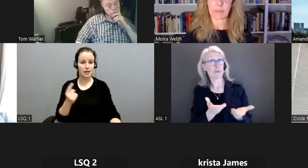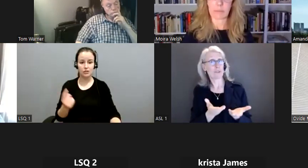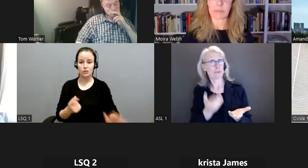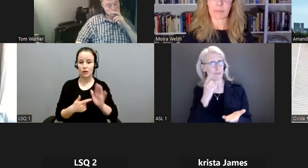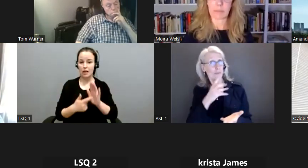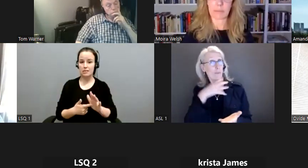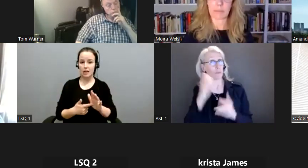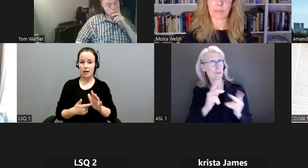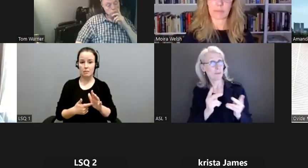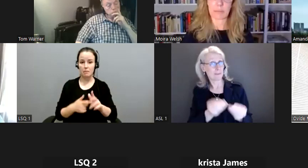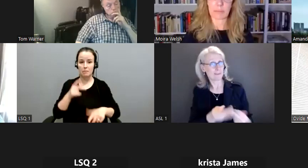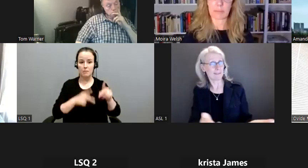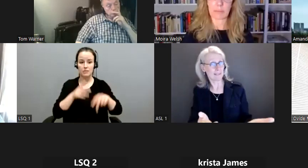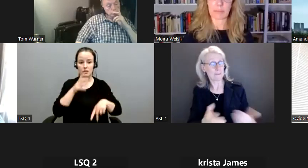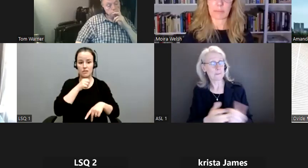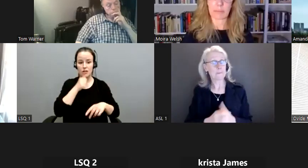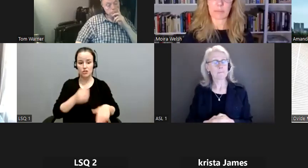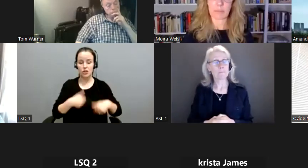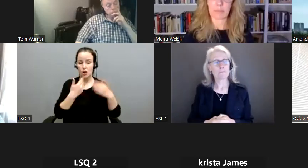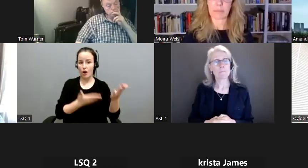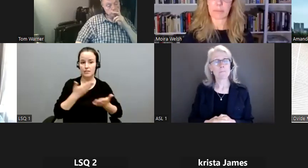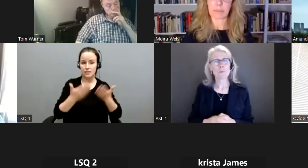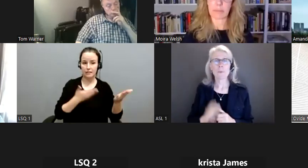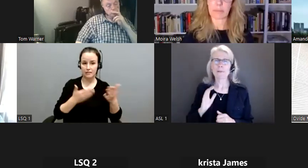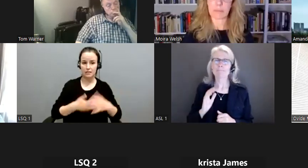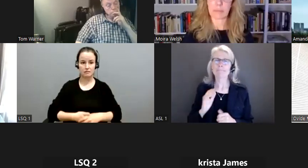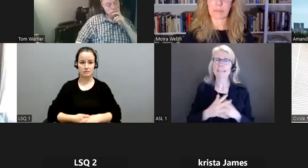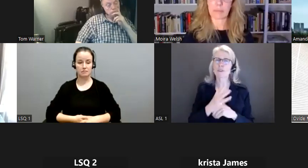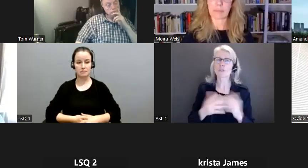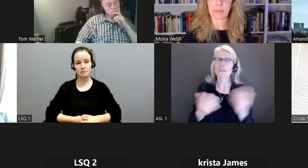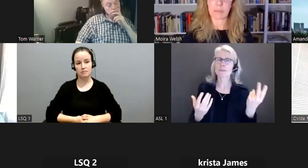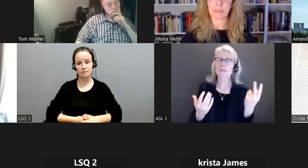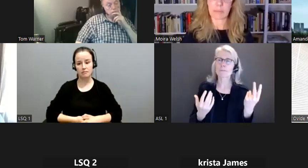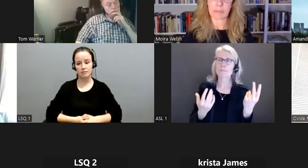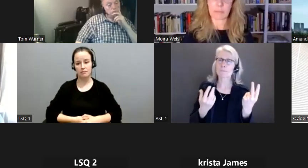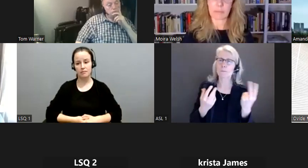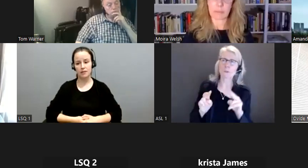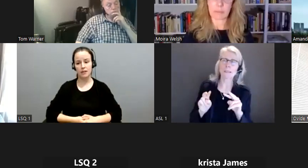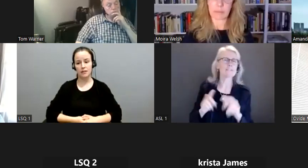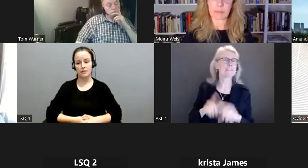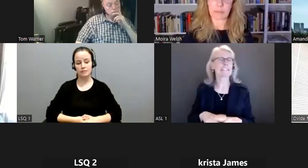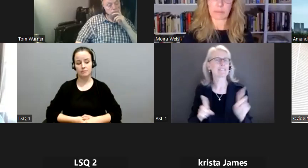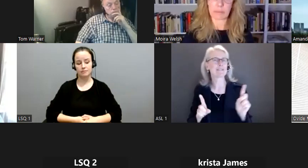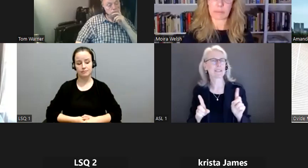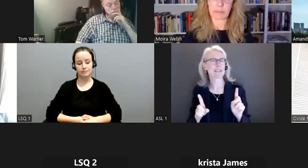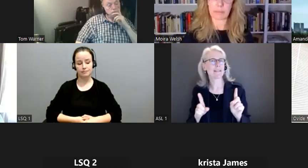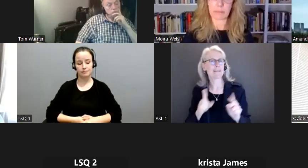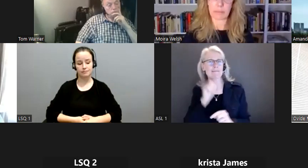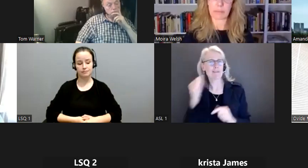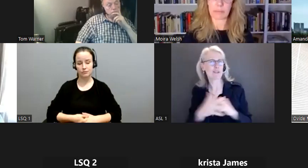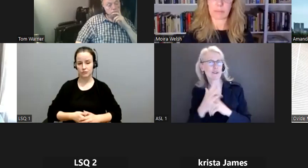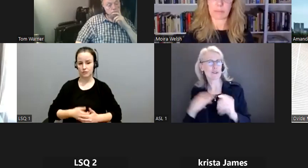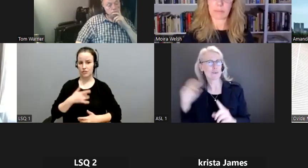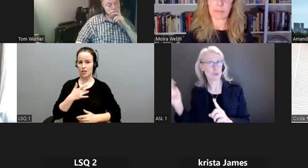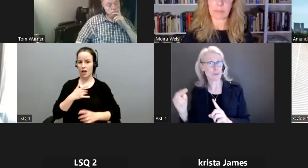So our perspective, I think, is somewhat different. But what's interesting to me here is